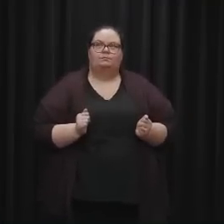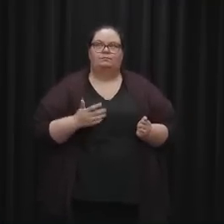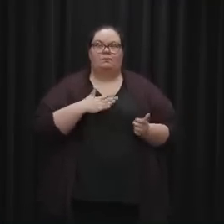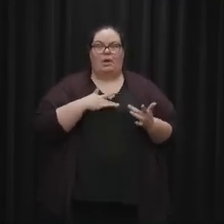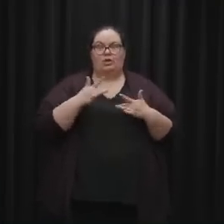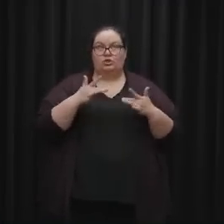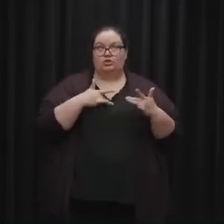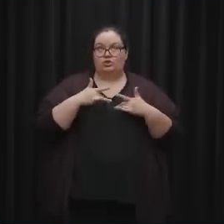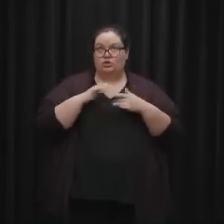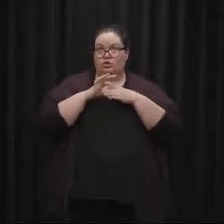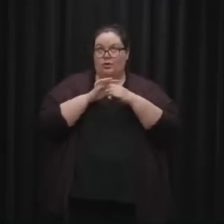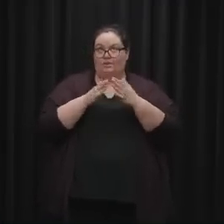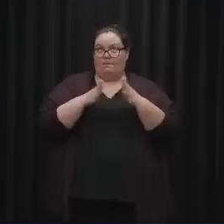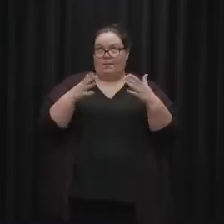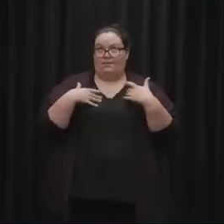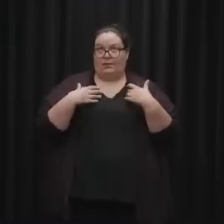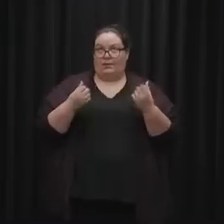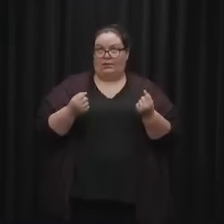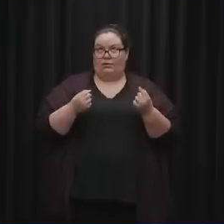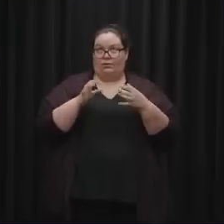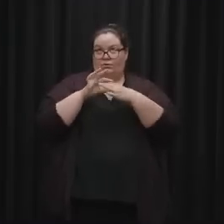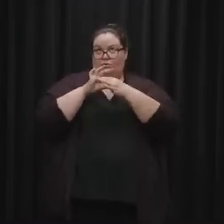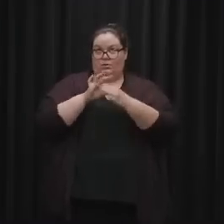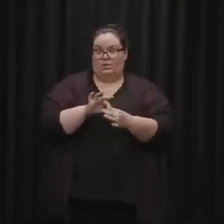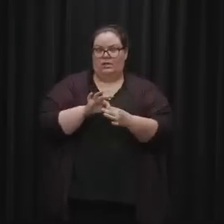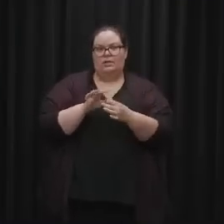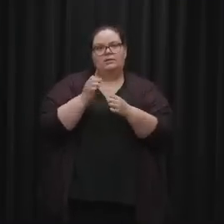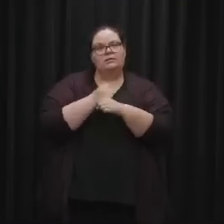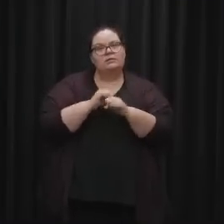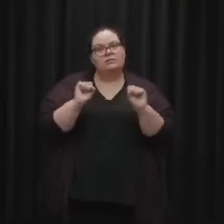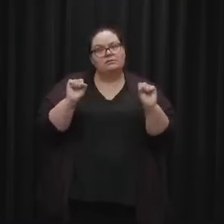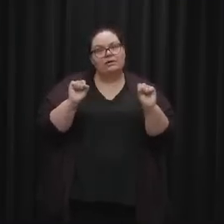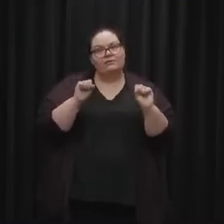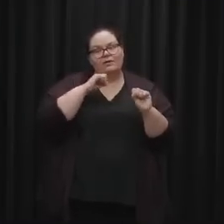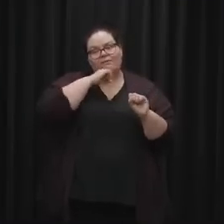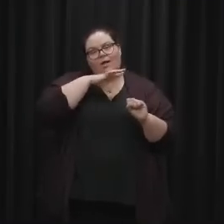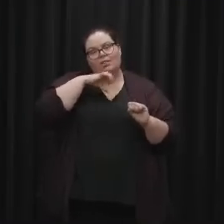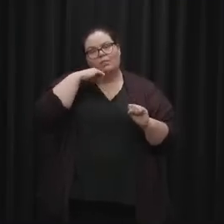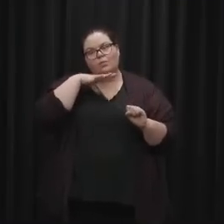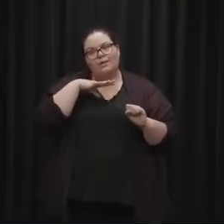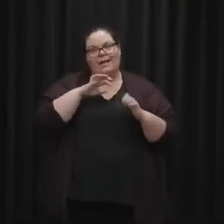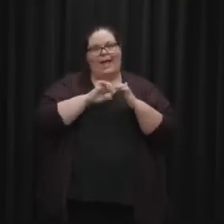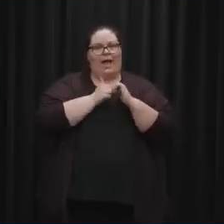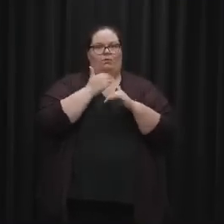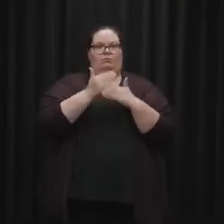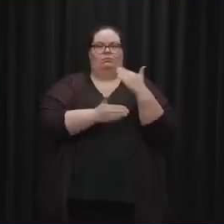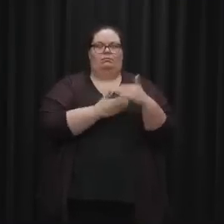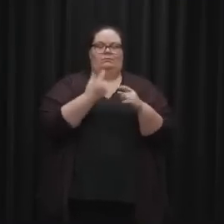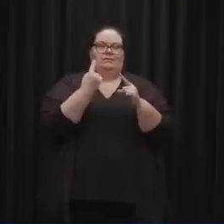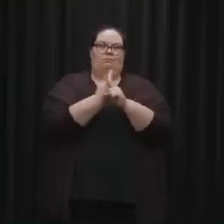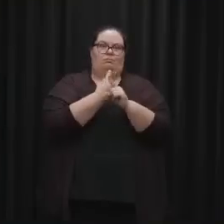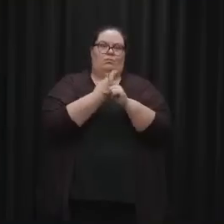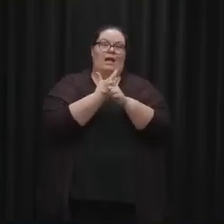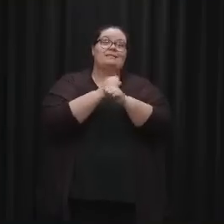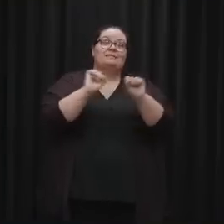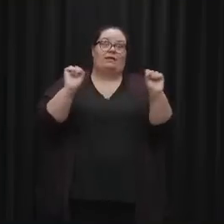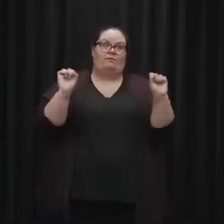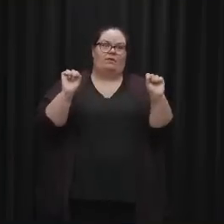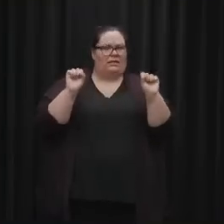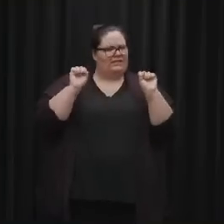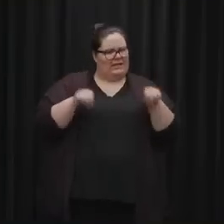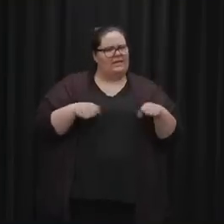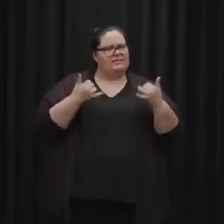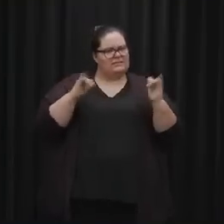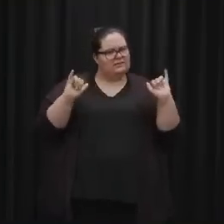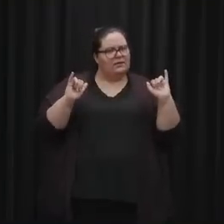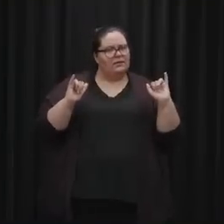My concern in terms of public health is around the safety of Halloween in terms of how to do it safely,